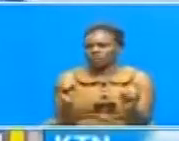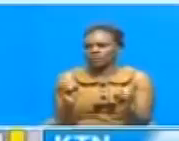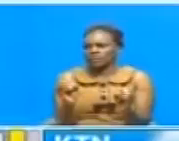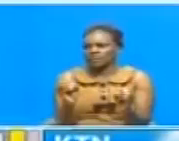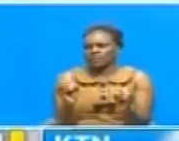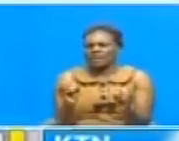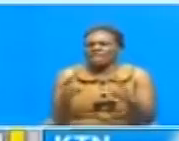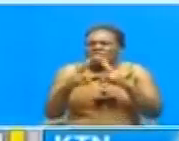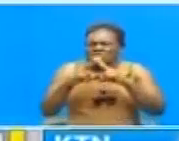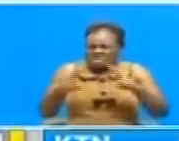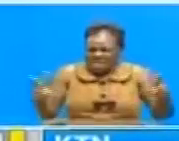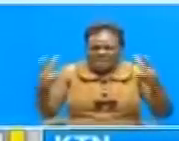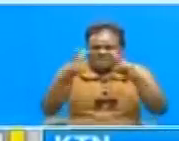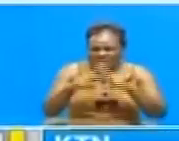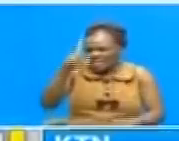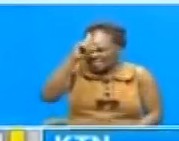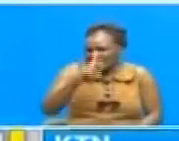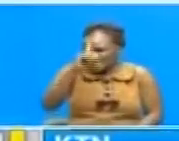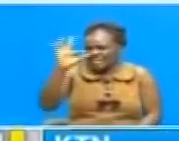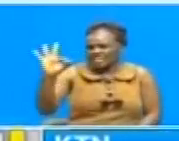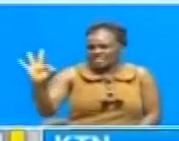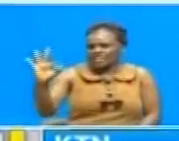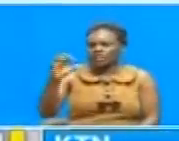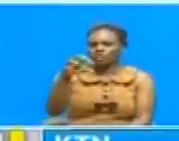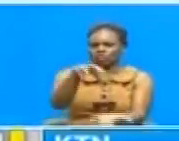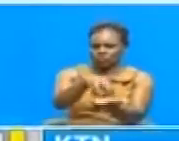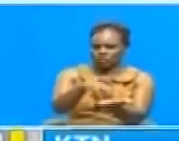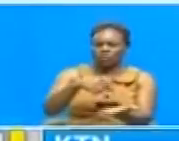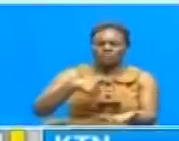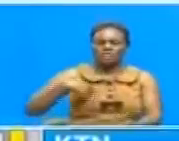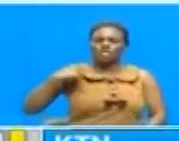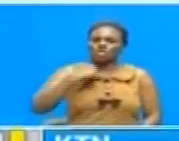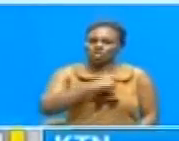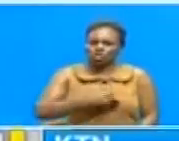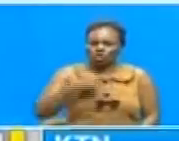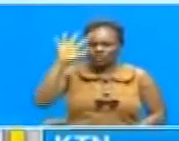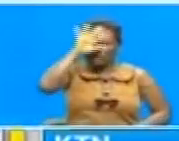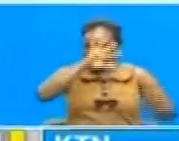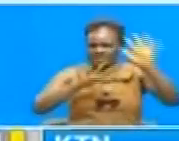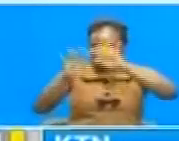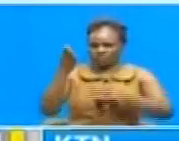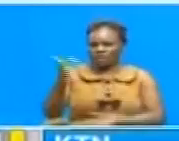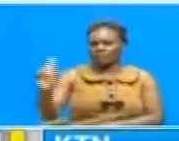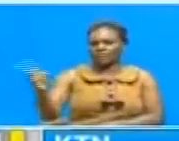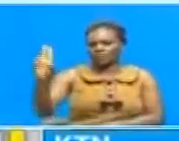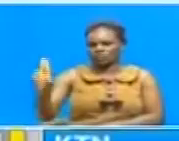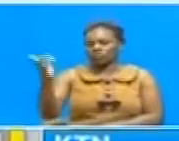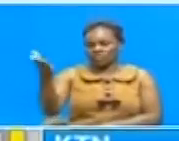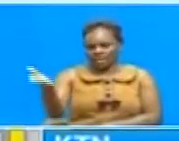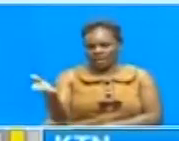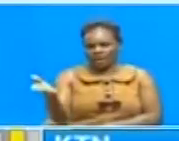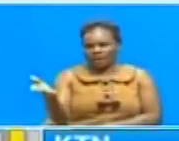a very, very serious situation, and I can sympathize with the frustration the president ended up